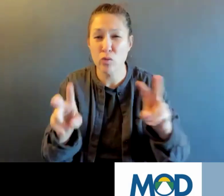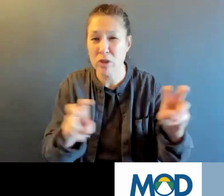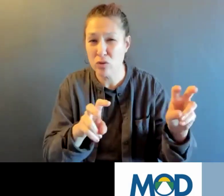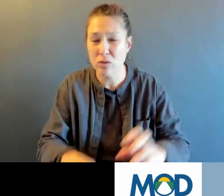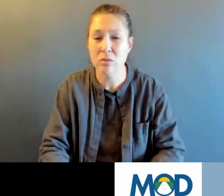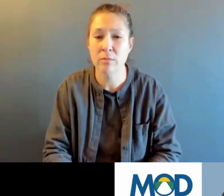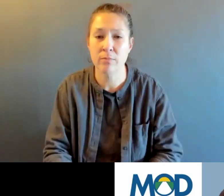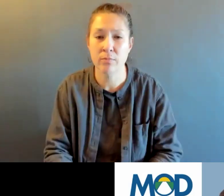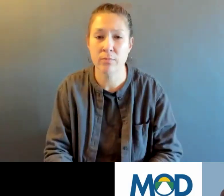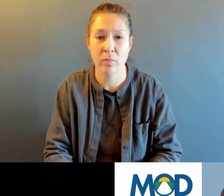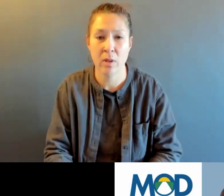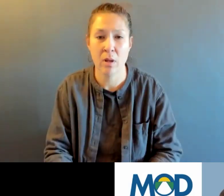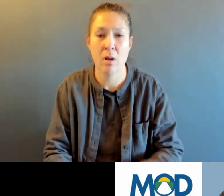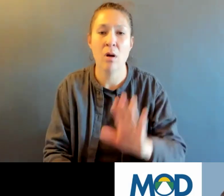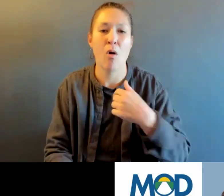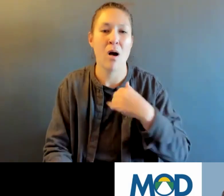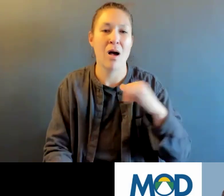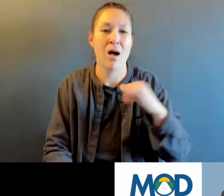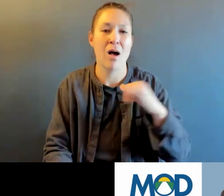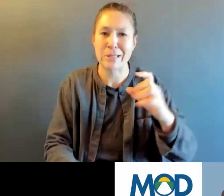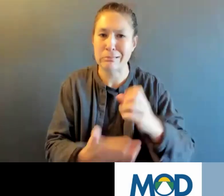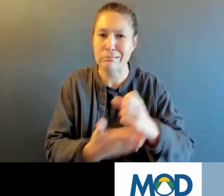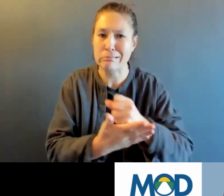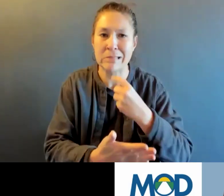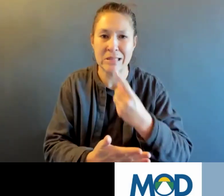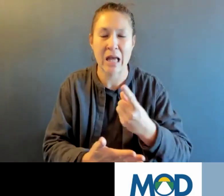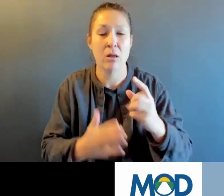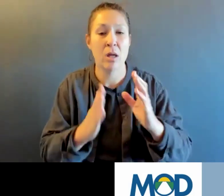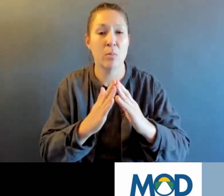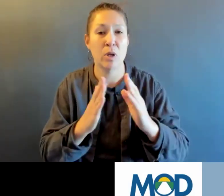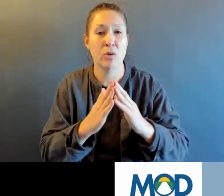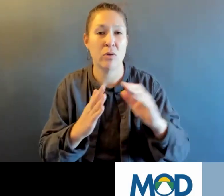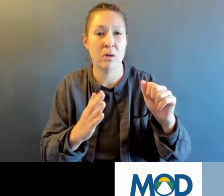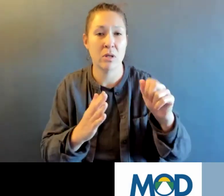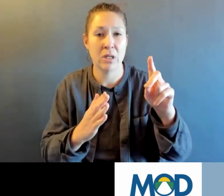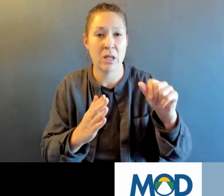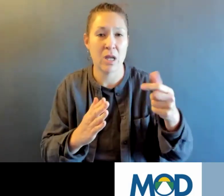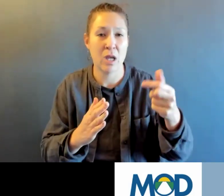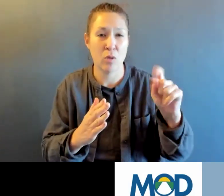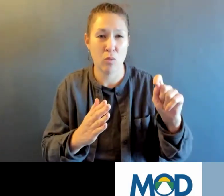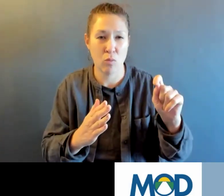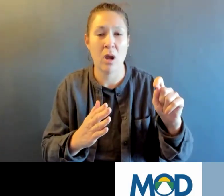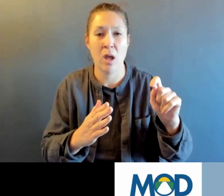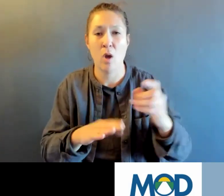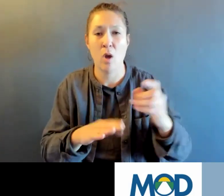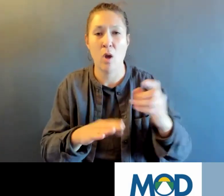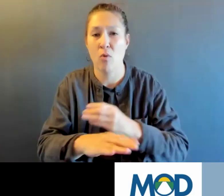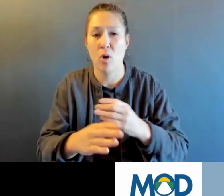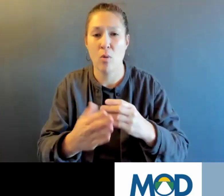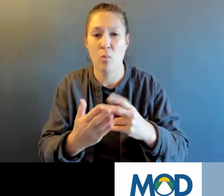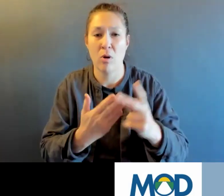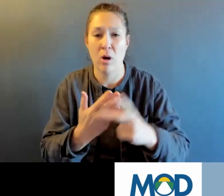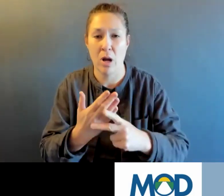be very remiss if I didn't tell you about the Municipal ADA Improvement Grant Program that we have here at the Massachusetts Office on Disability that's run